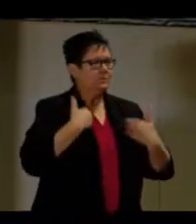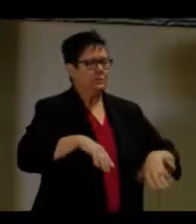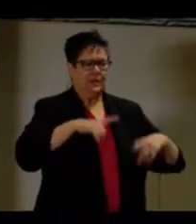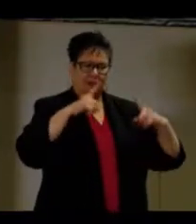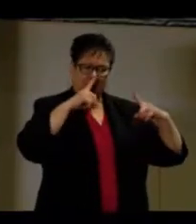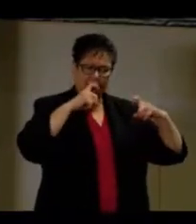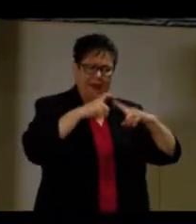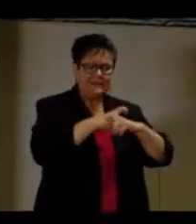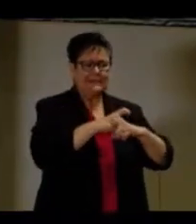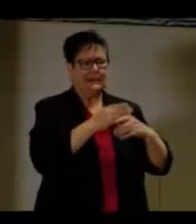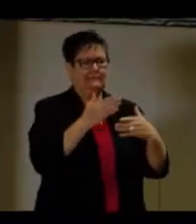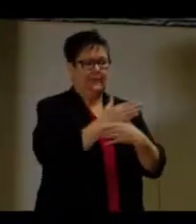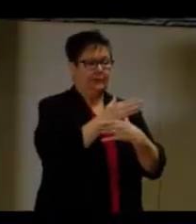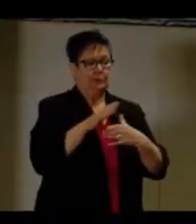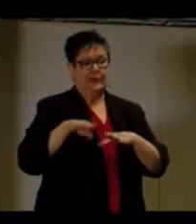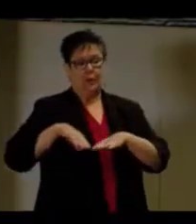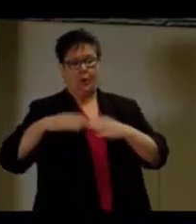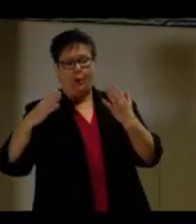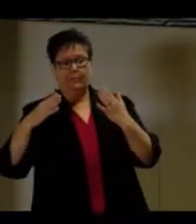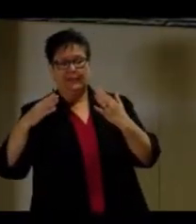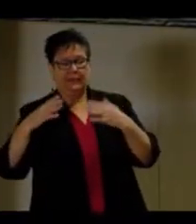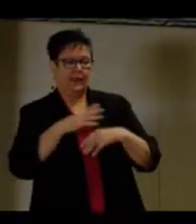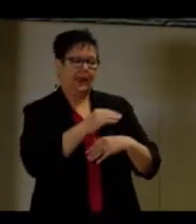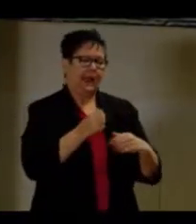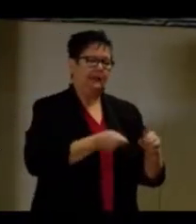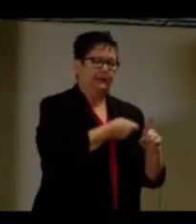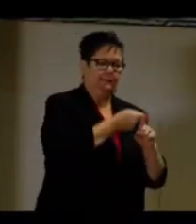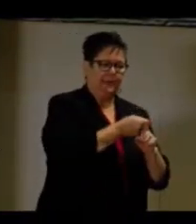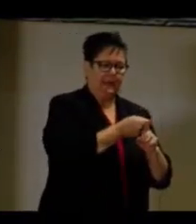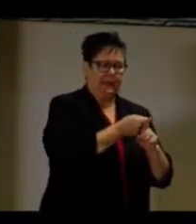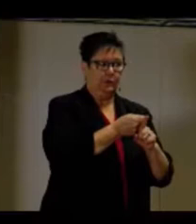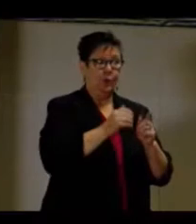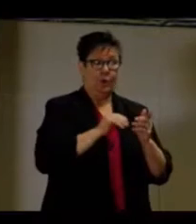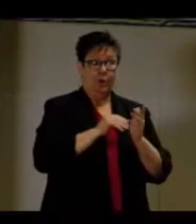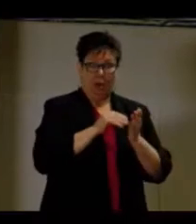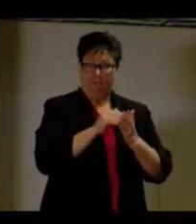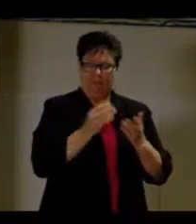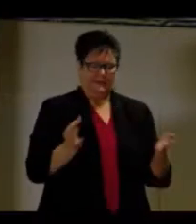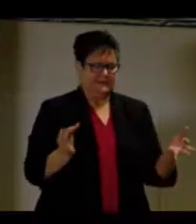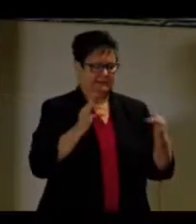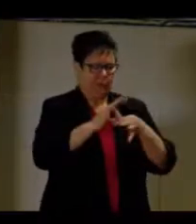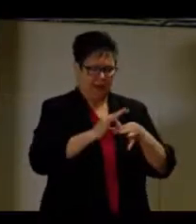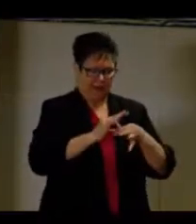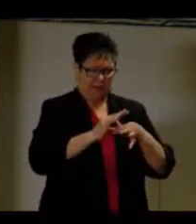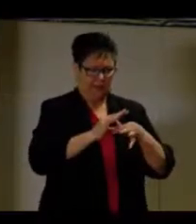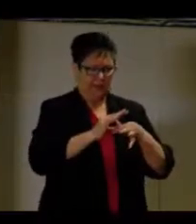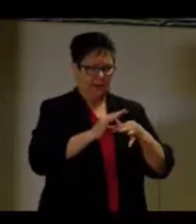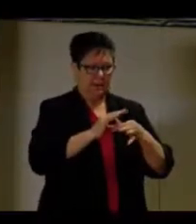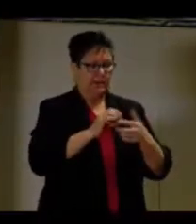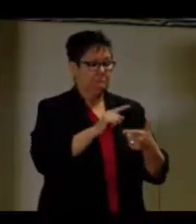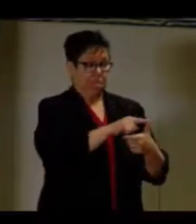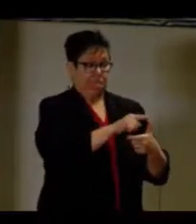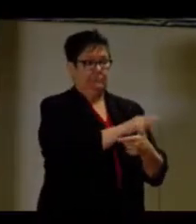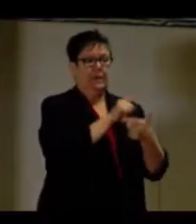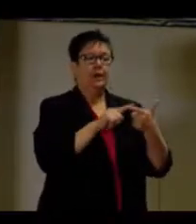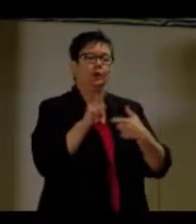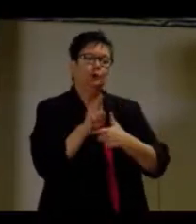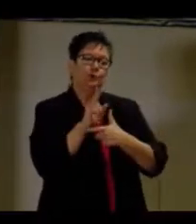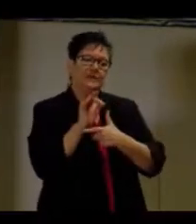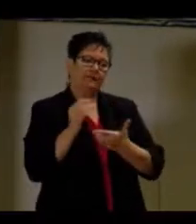interplay between openness and impact, how they seem to often go hand in hand. The use of collections to